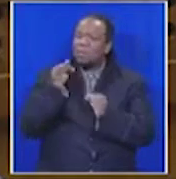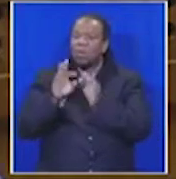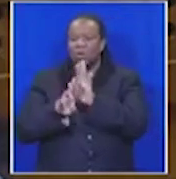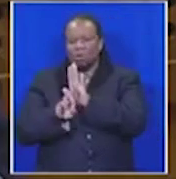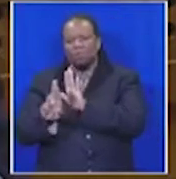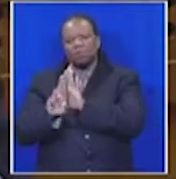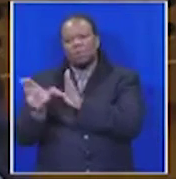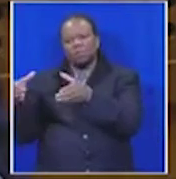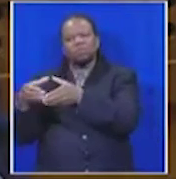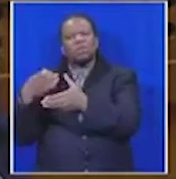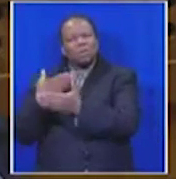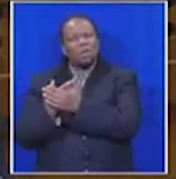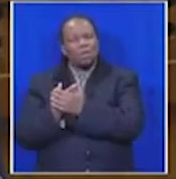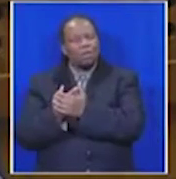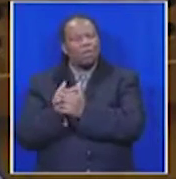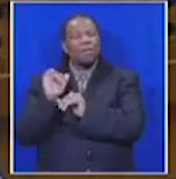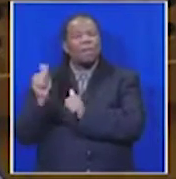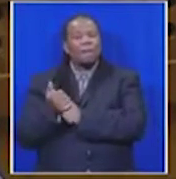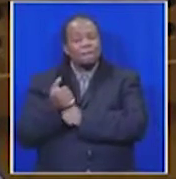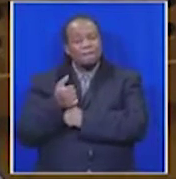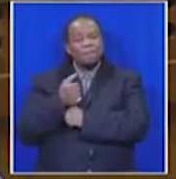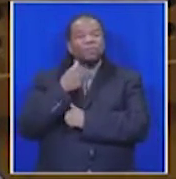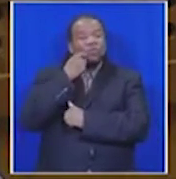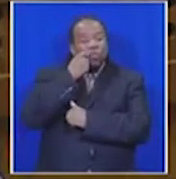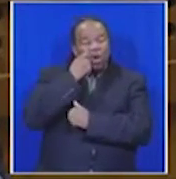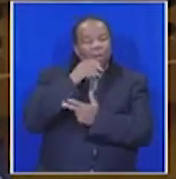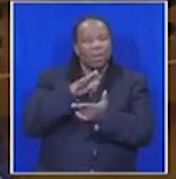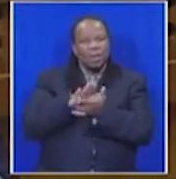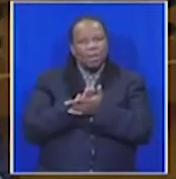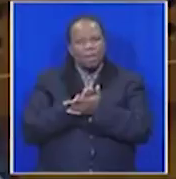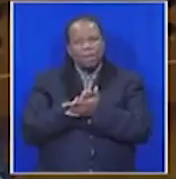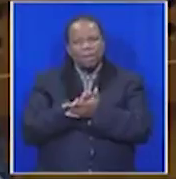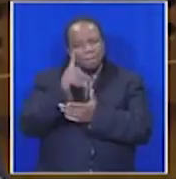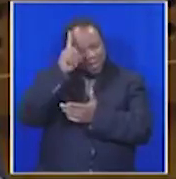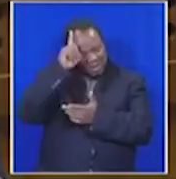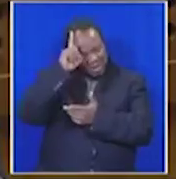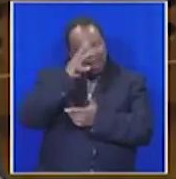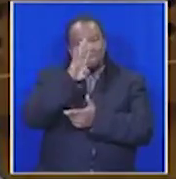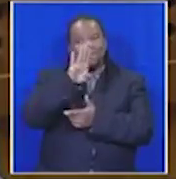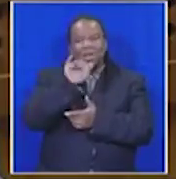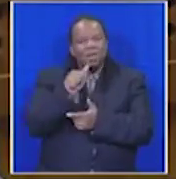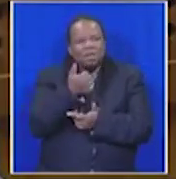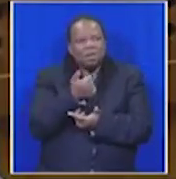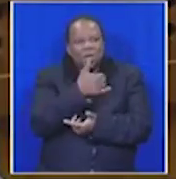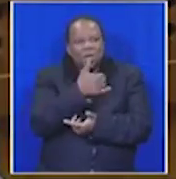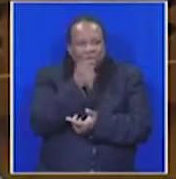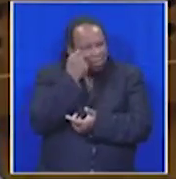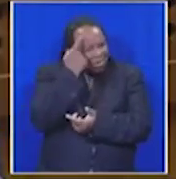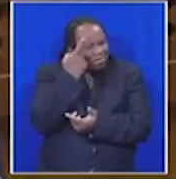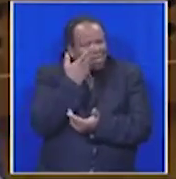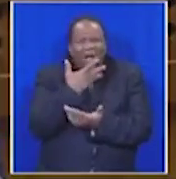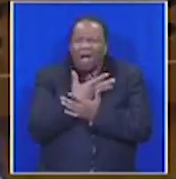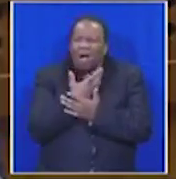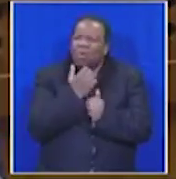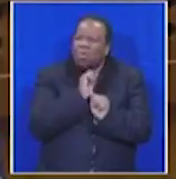We learnt in Nelson Mandela Bay and in Tshwane that the ANC has no concept of how to be an opposition. Their behavior during the